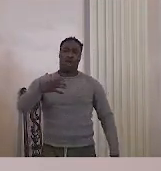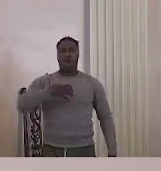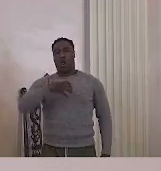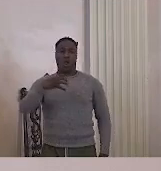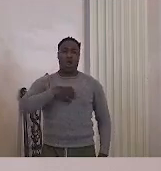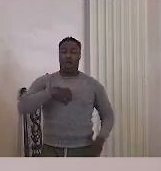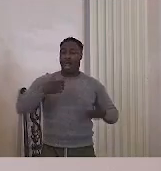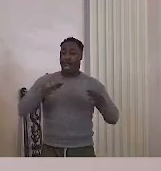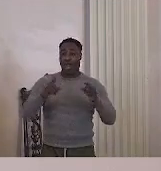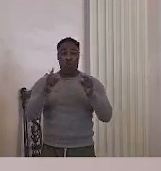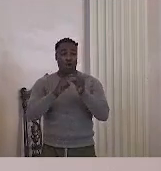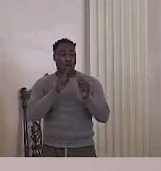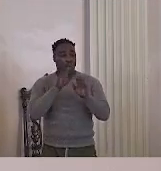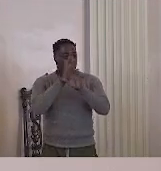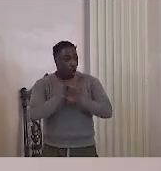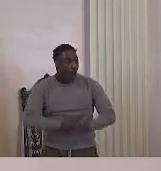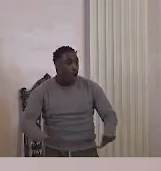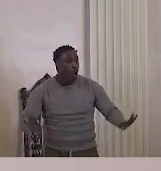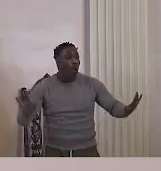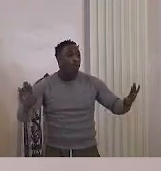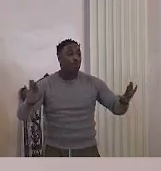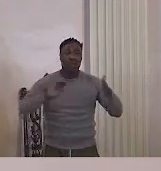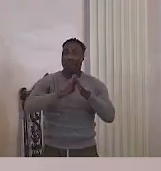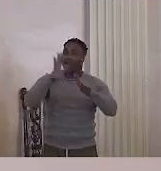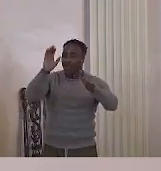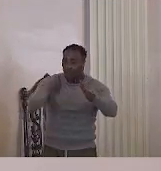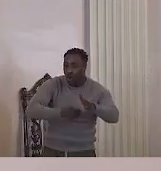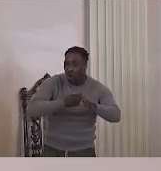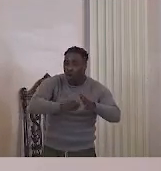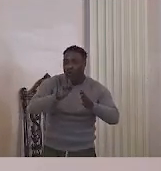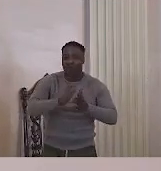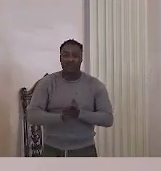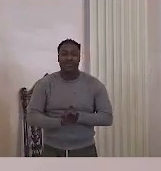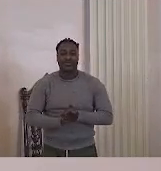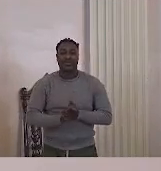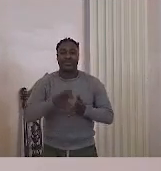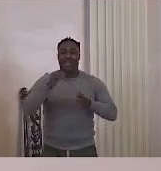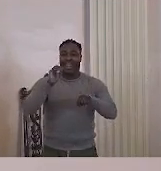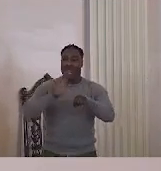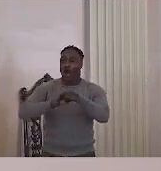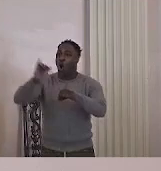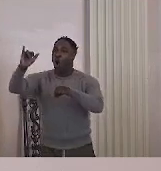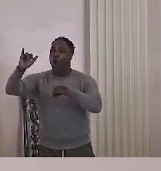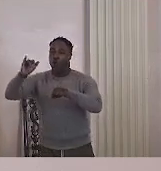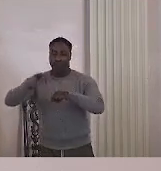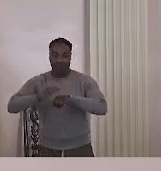Let your words become songs and calls.